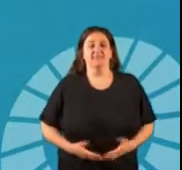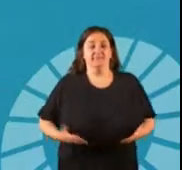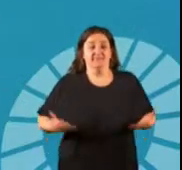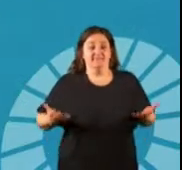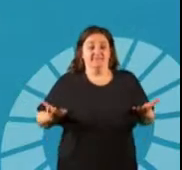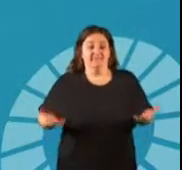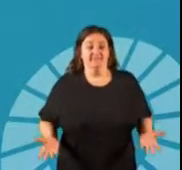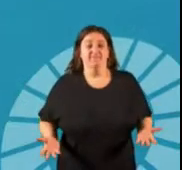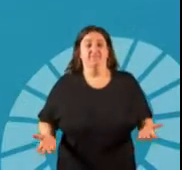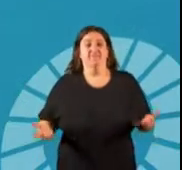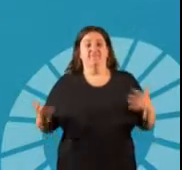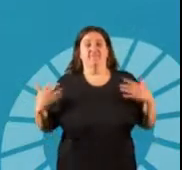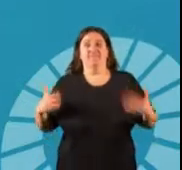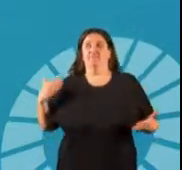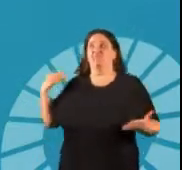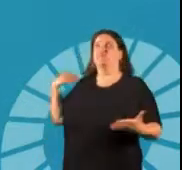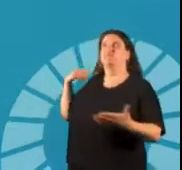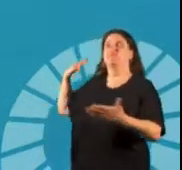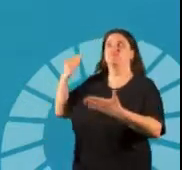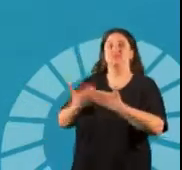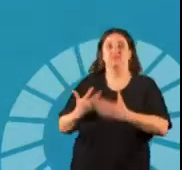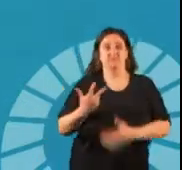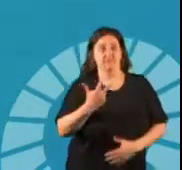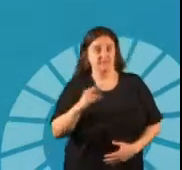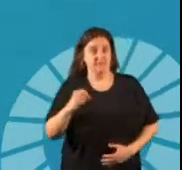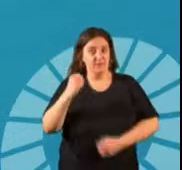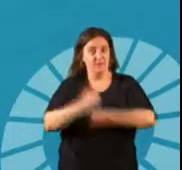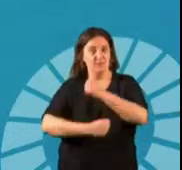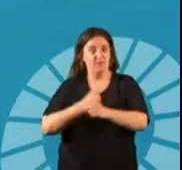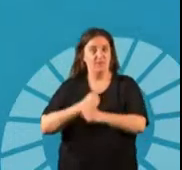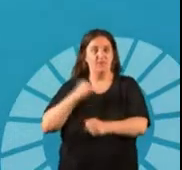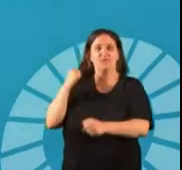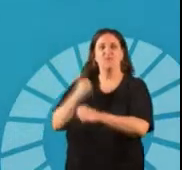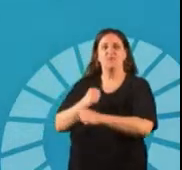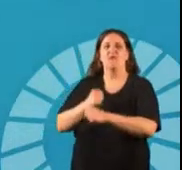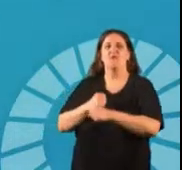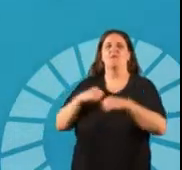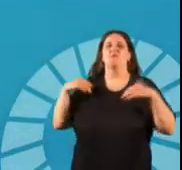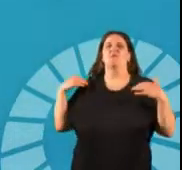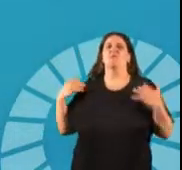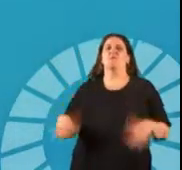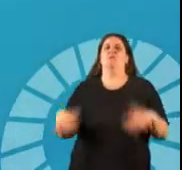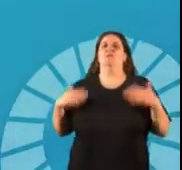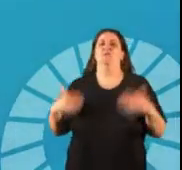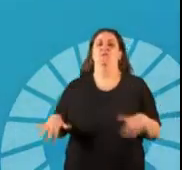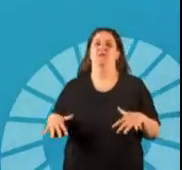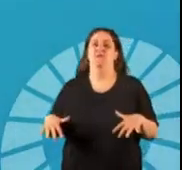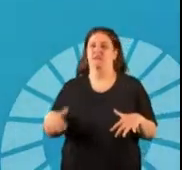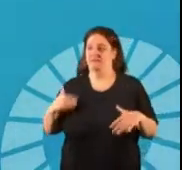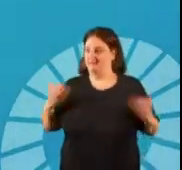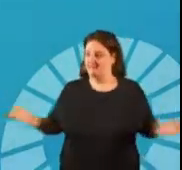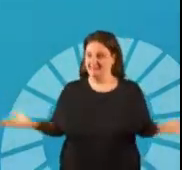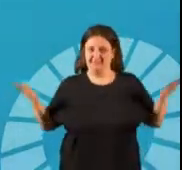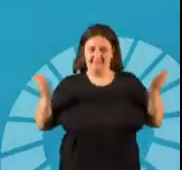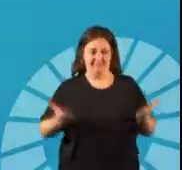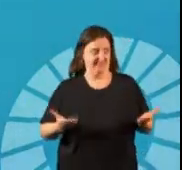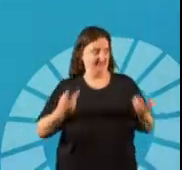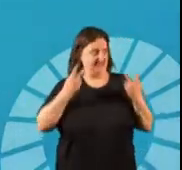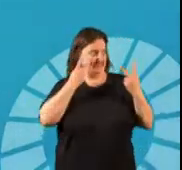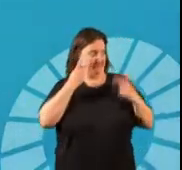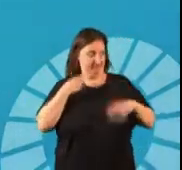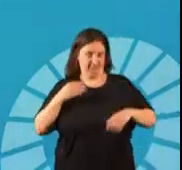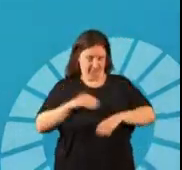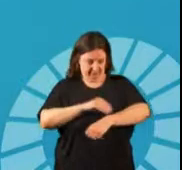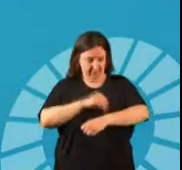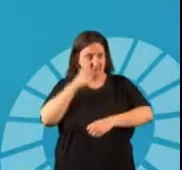gather in person. It's amazing that several hundred of us can be in this room, but even more amazing that we have 40,000